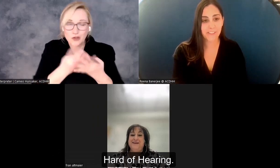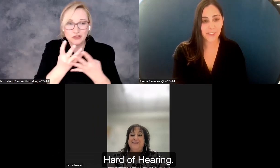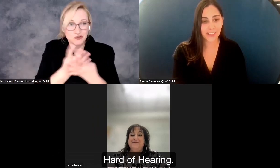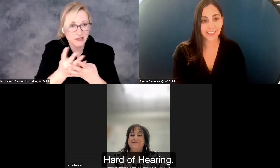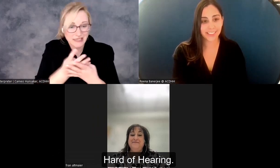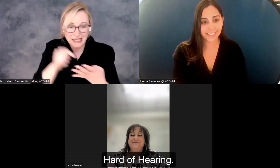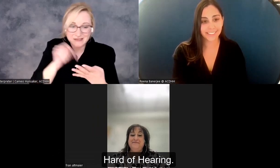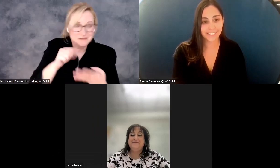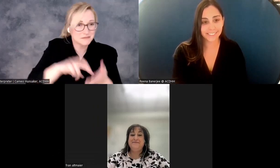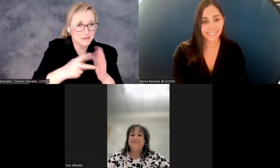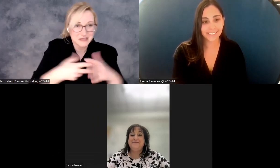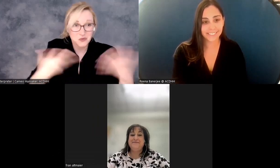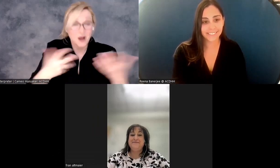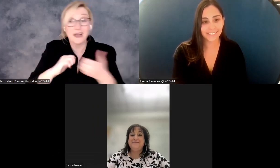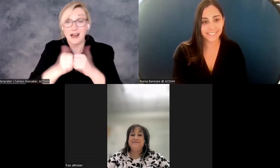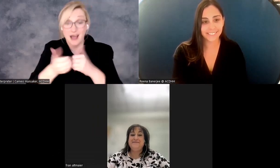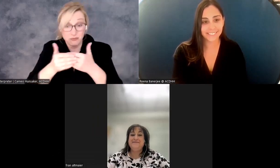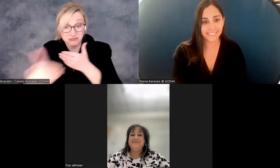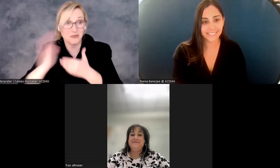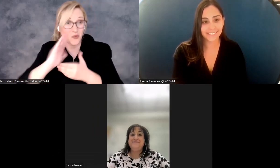of Hearing.